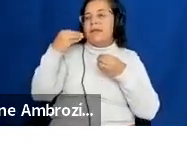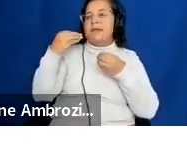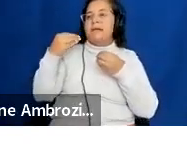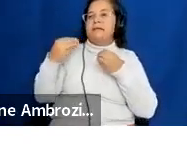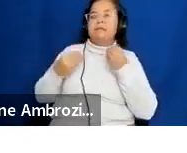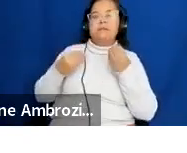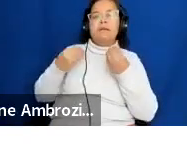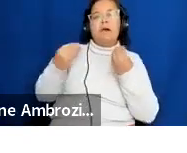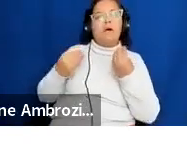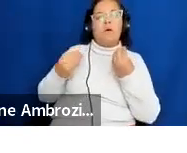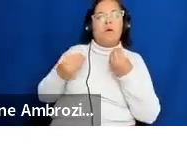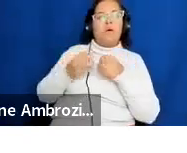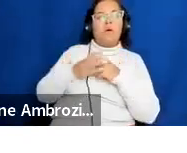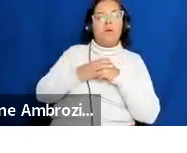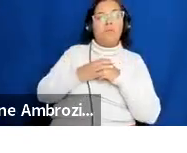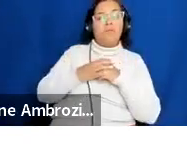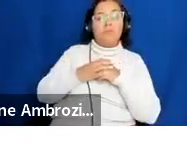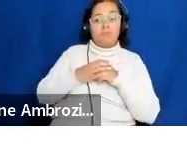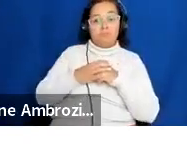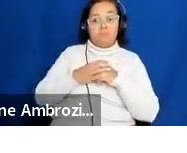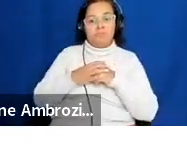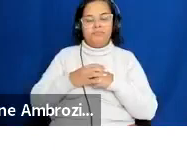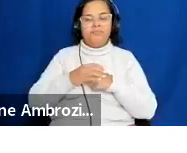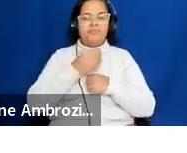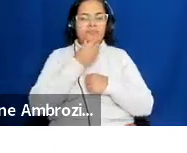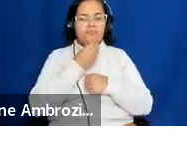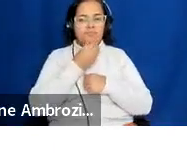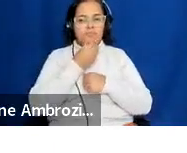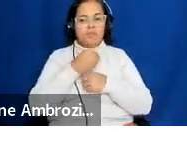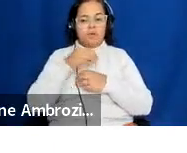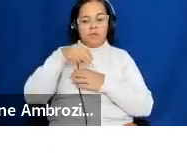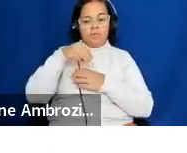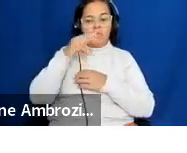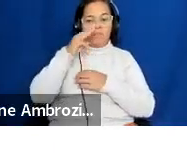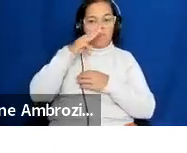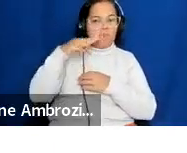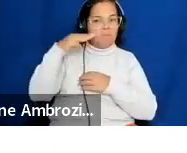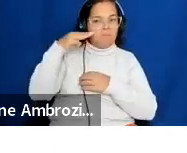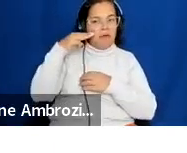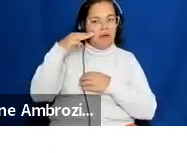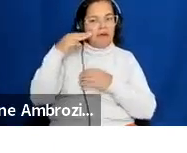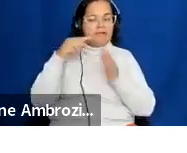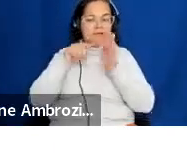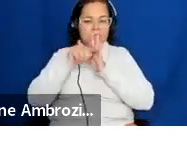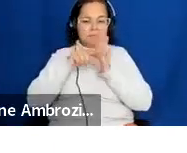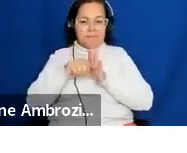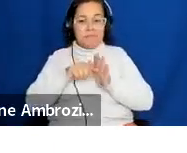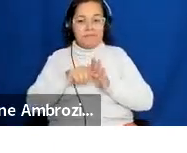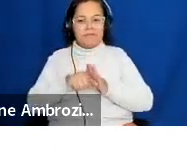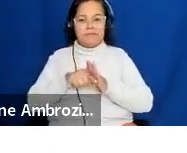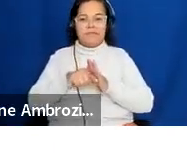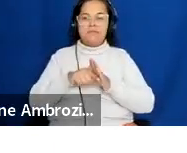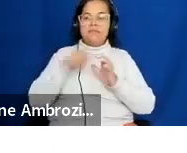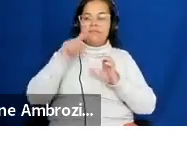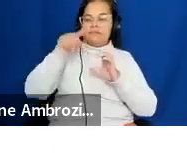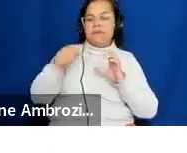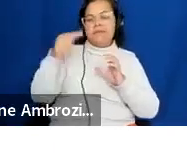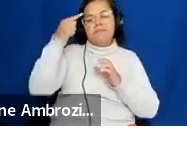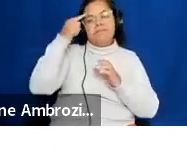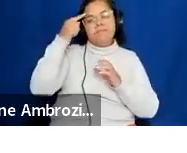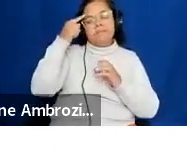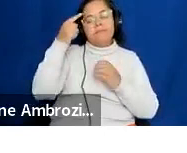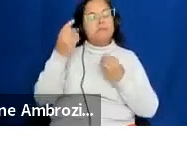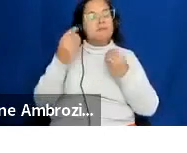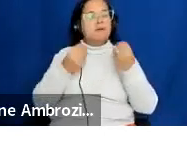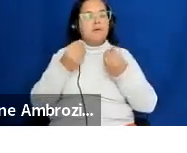content which science had to discover. That's his work. Within the framework of individualism, inside which men and women had to fight each